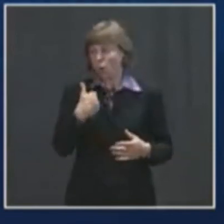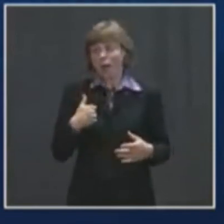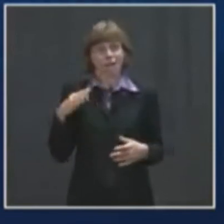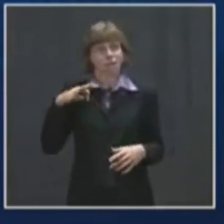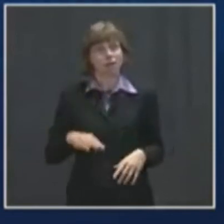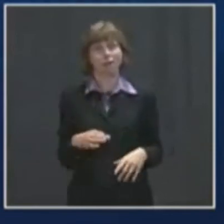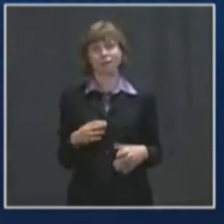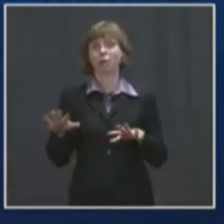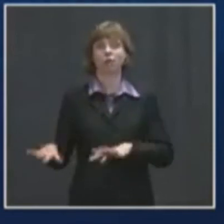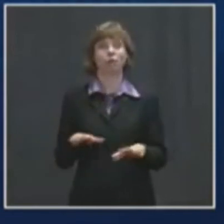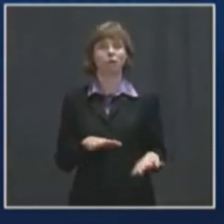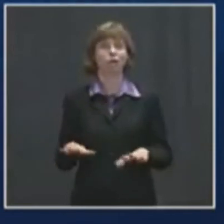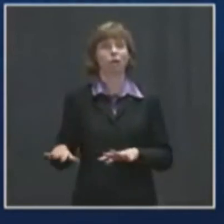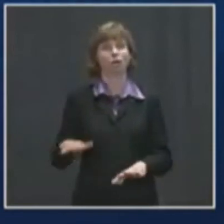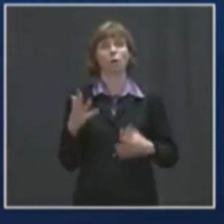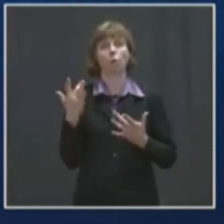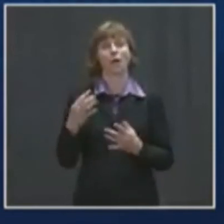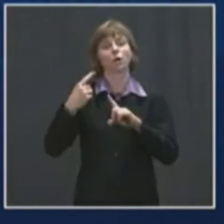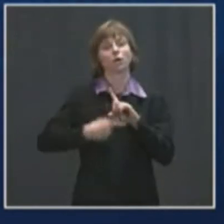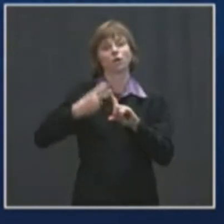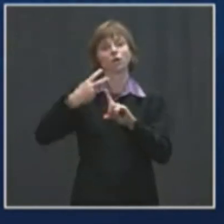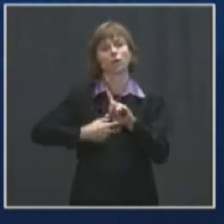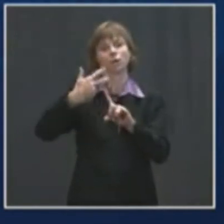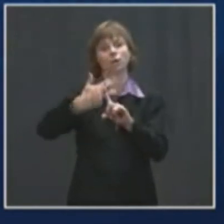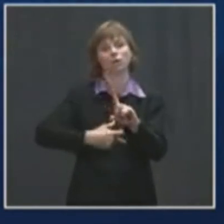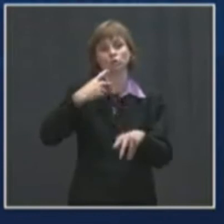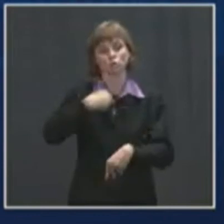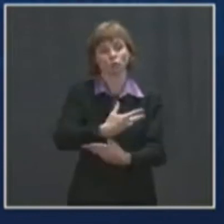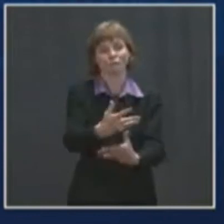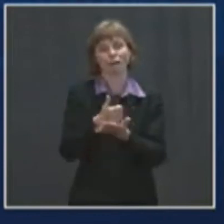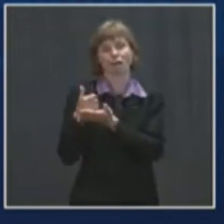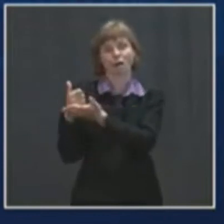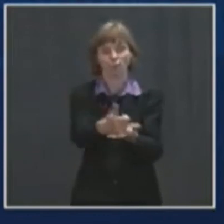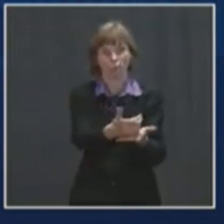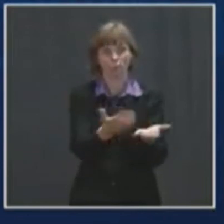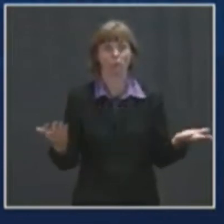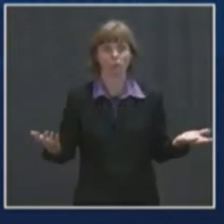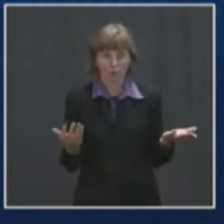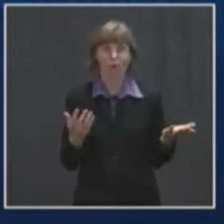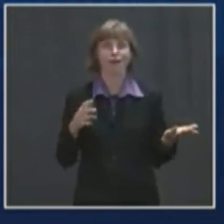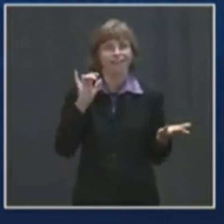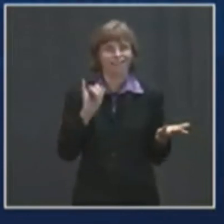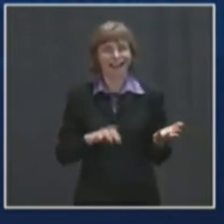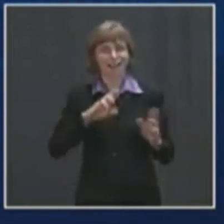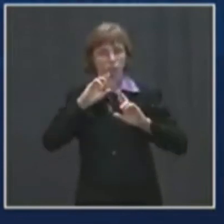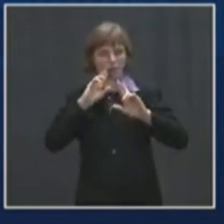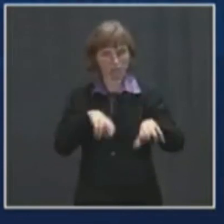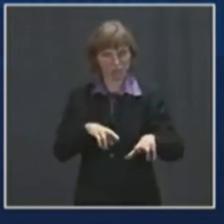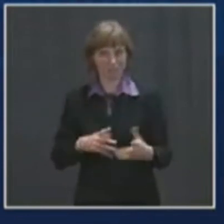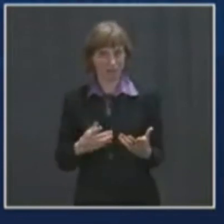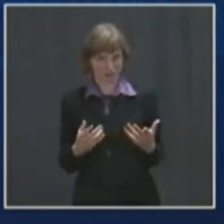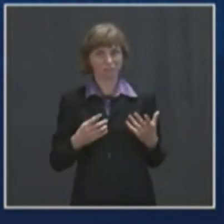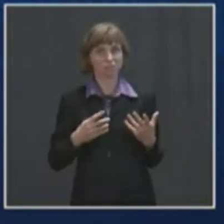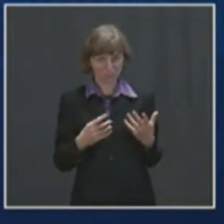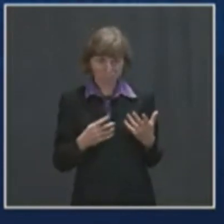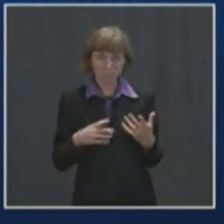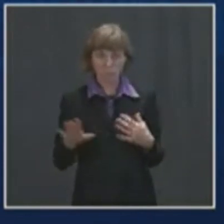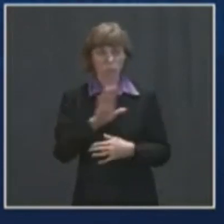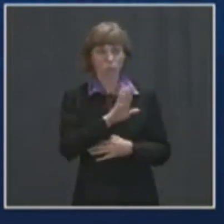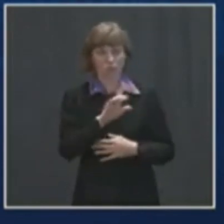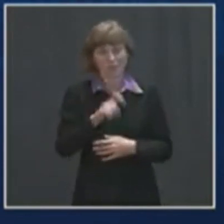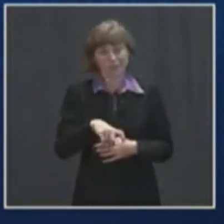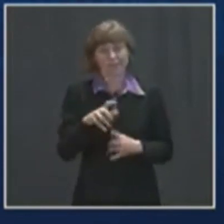months to deliver that relief to them. So that is about reacting and responding to the needs of the American